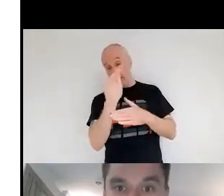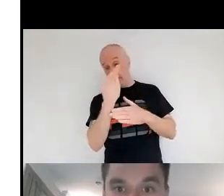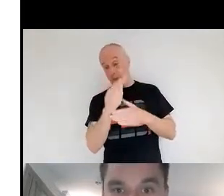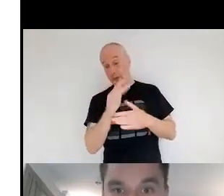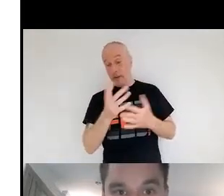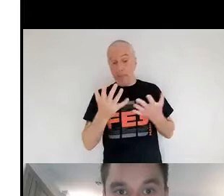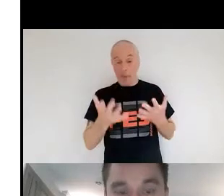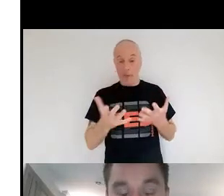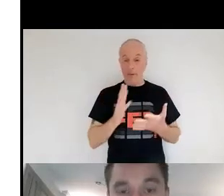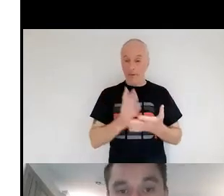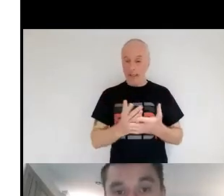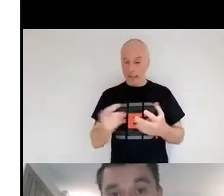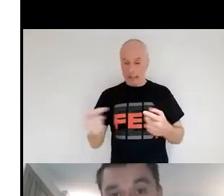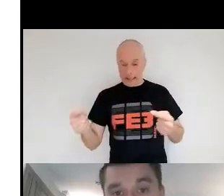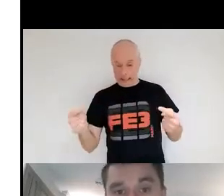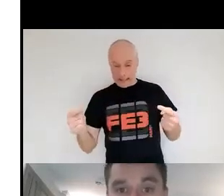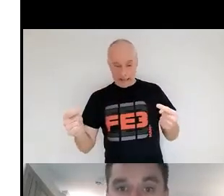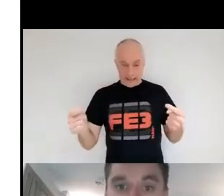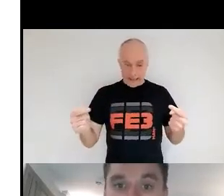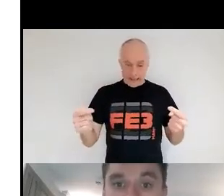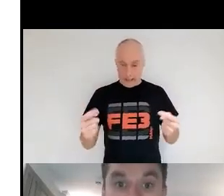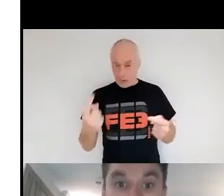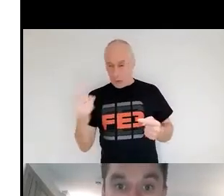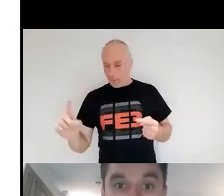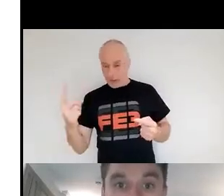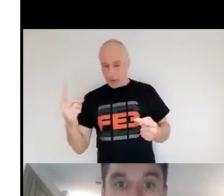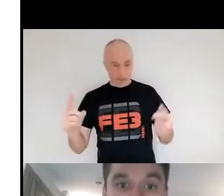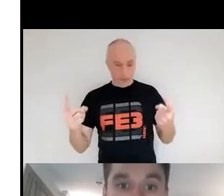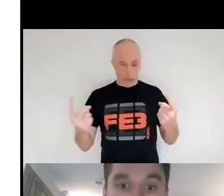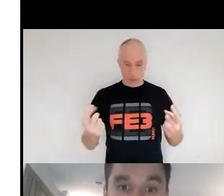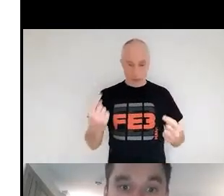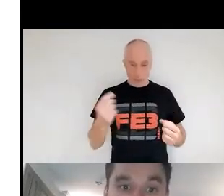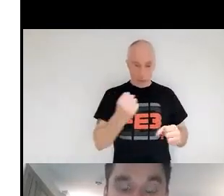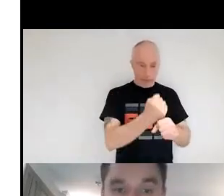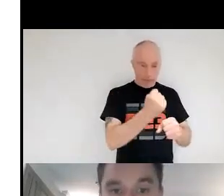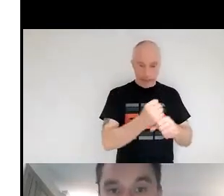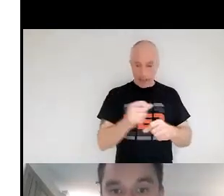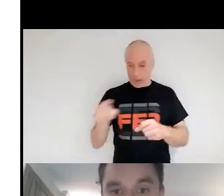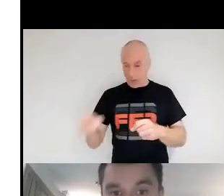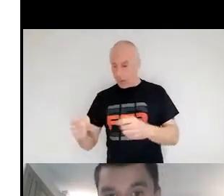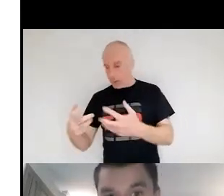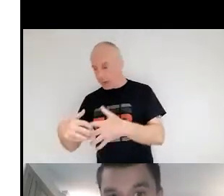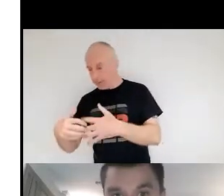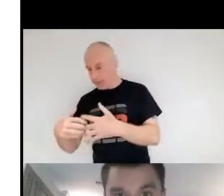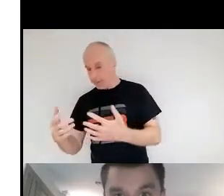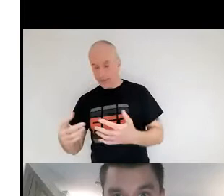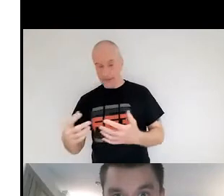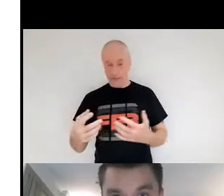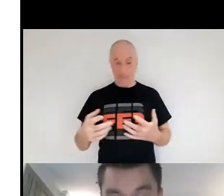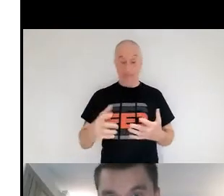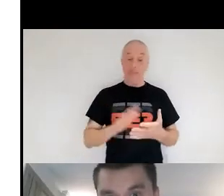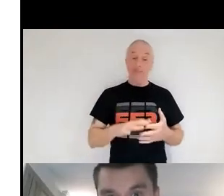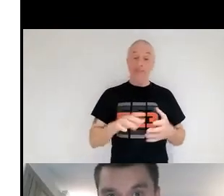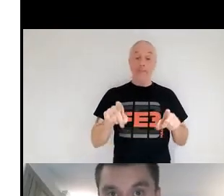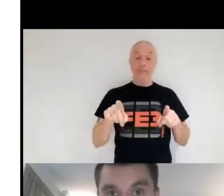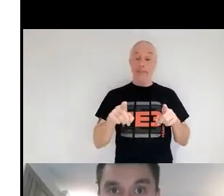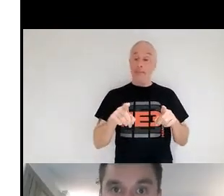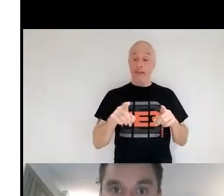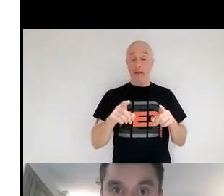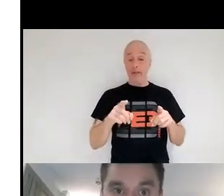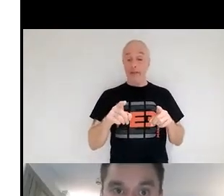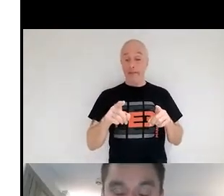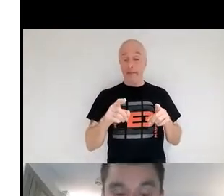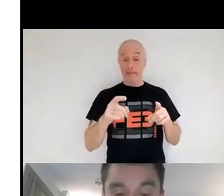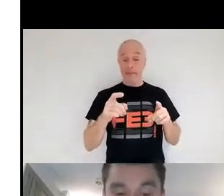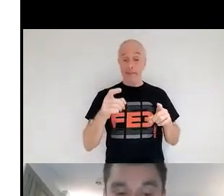dynamic. If we contrast that to, say, wind, so offshore wind is undeniably the most successful low